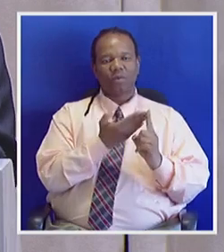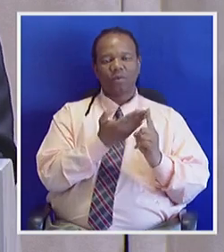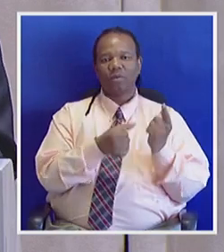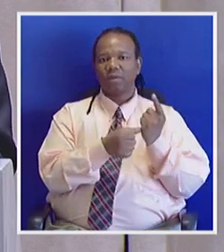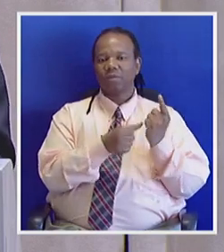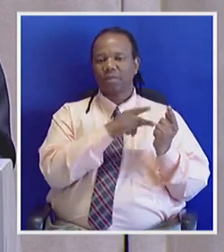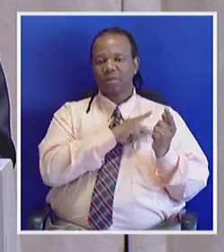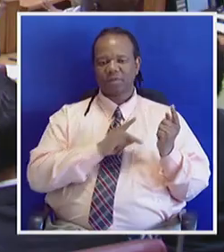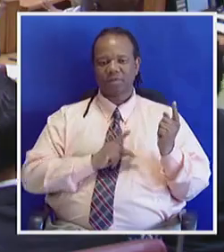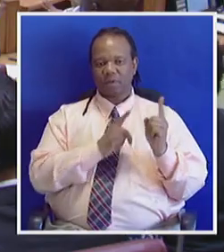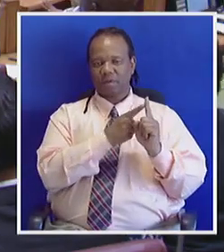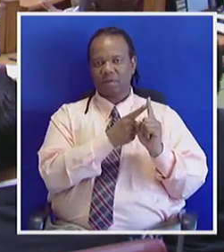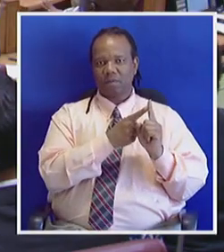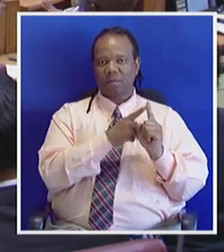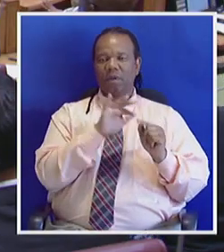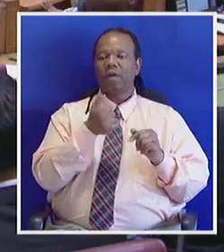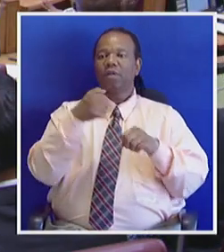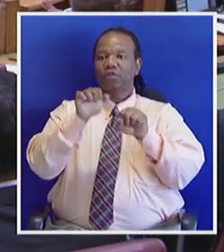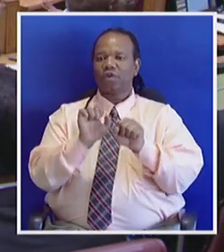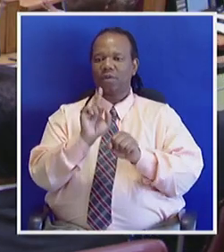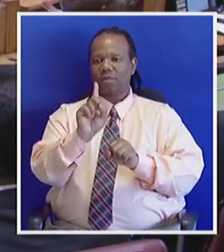we proceed, I just want to,